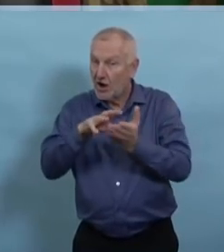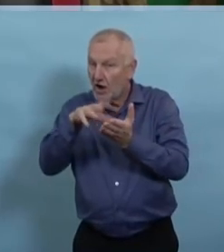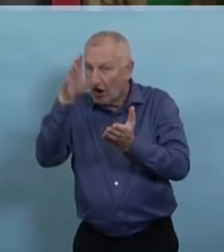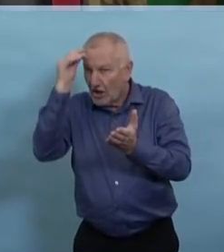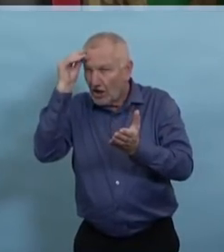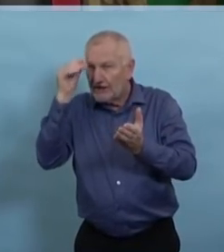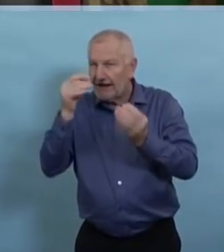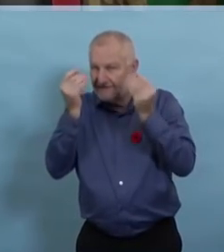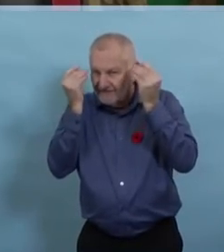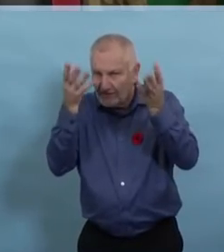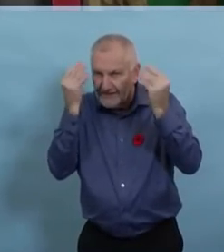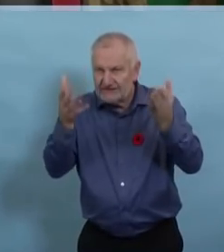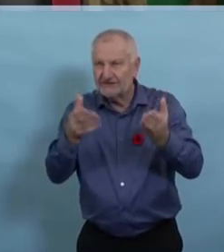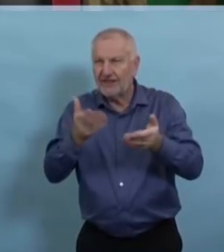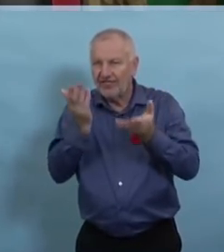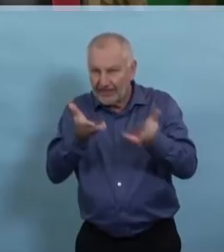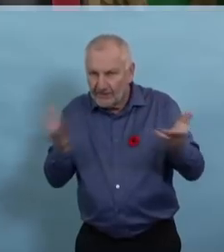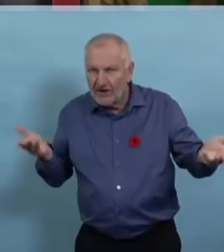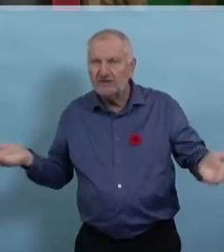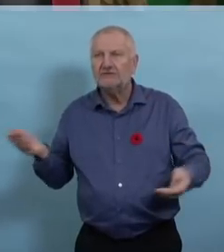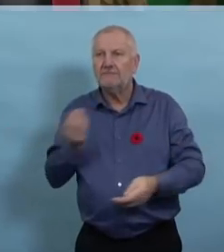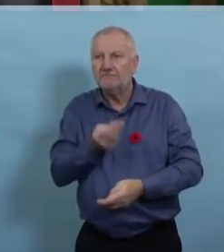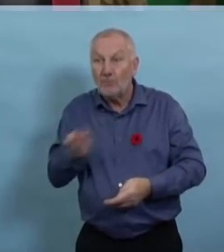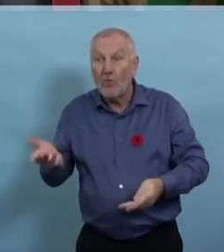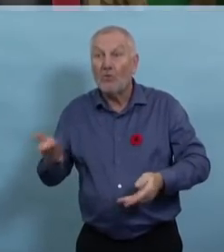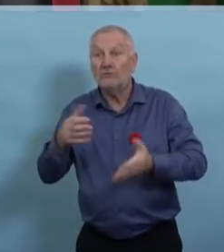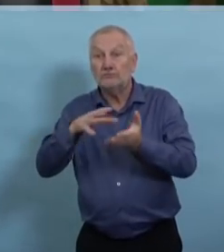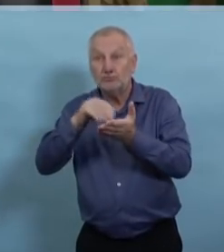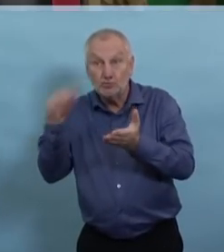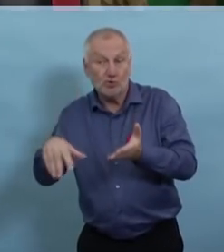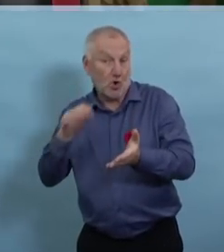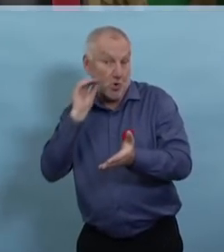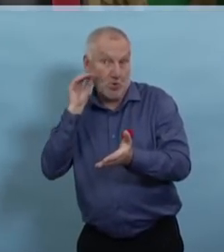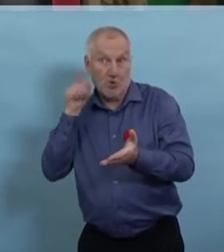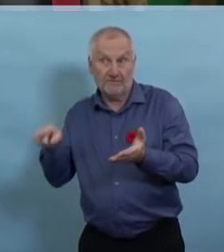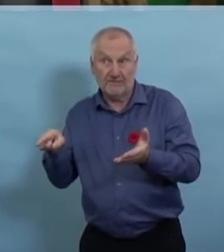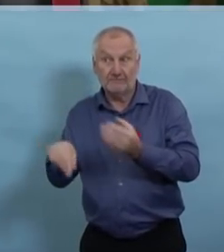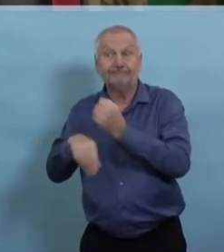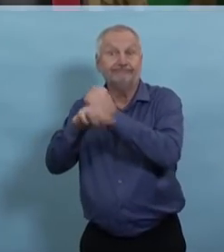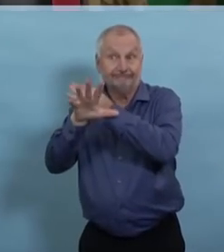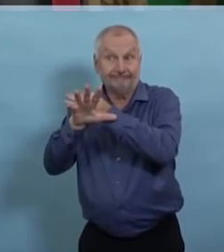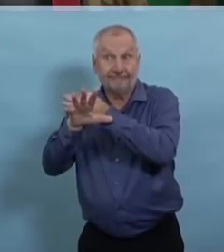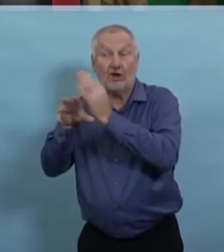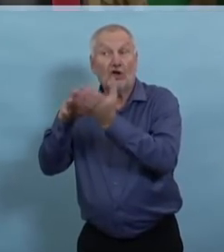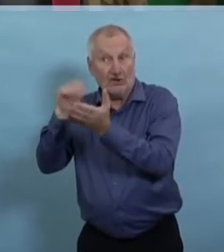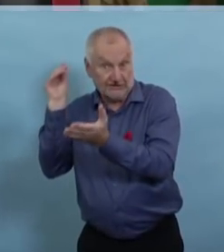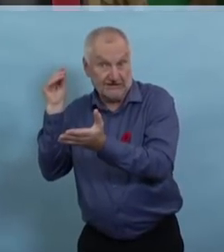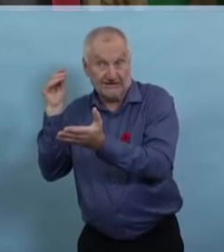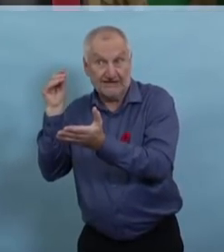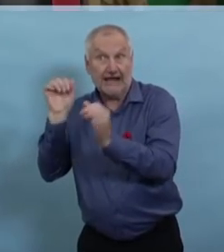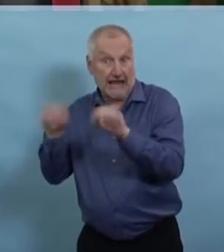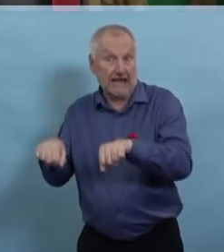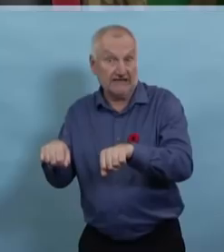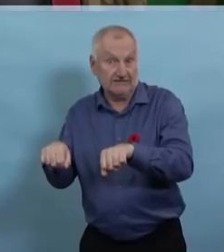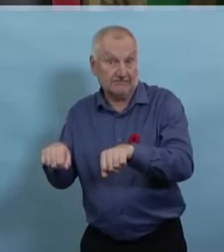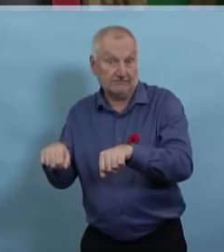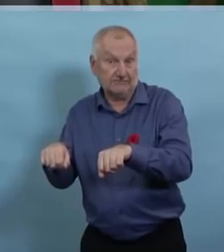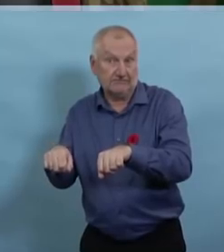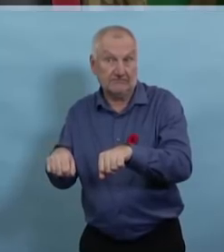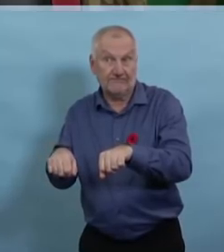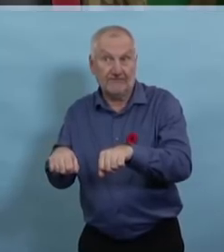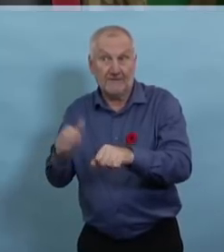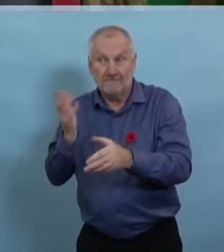that students can learn from home with these learning supports that will be packaged in a way that will be project-based